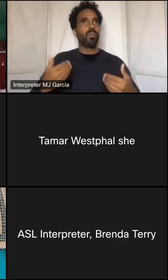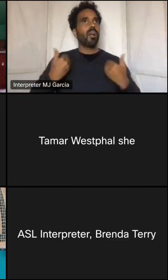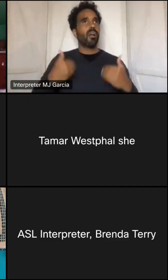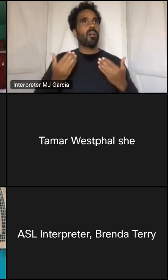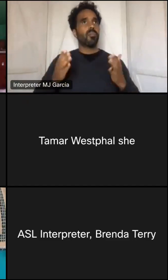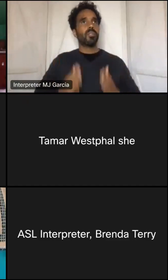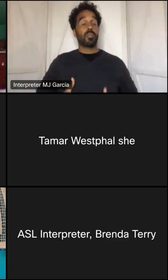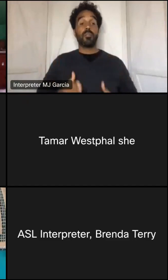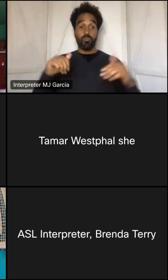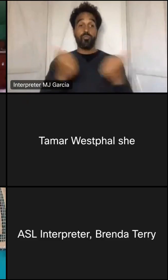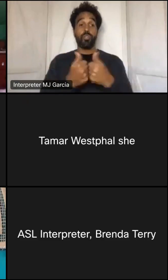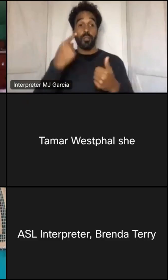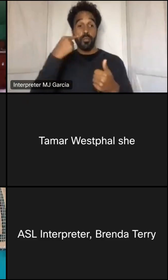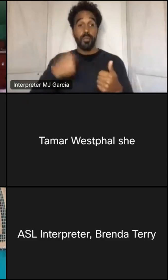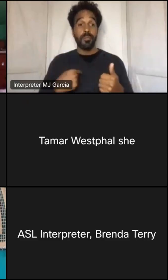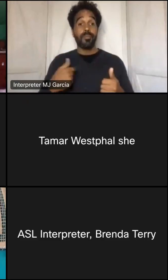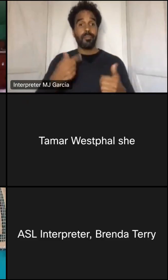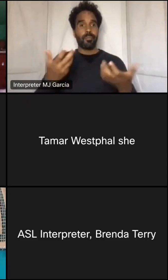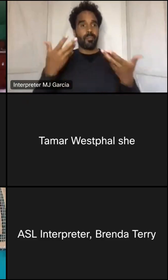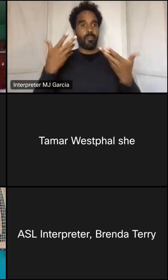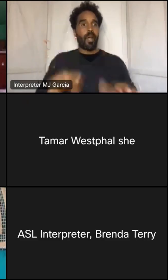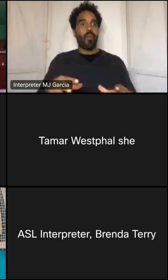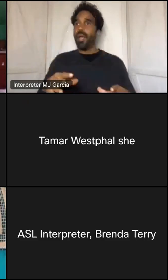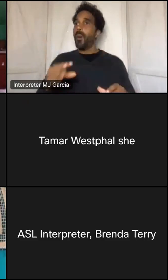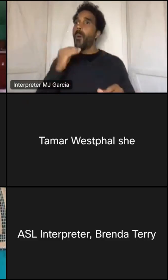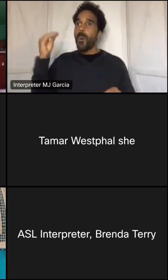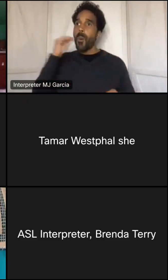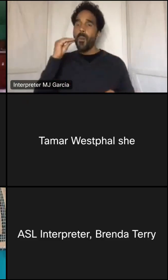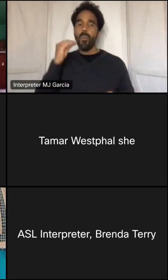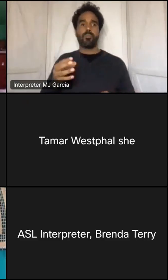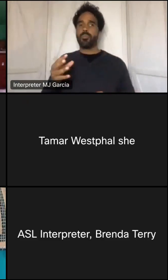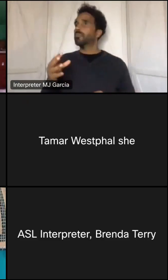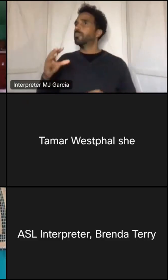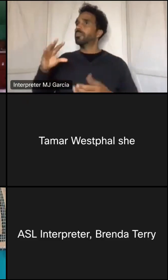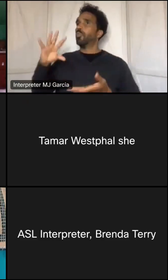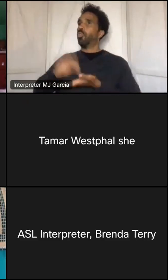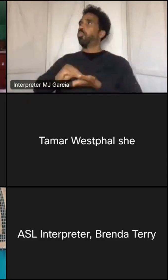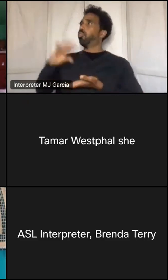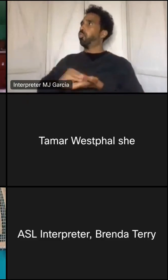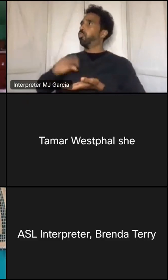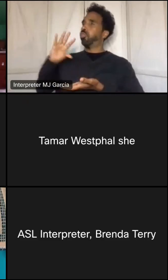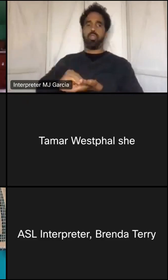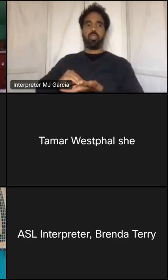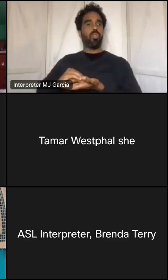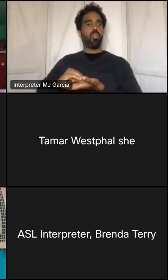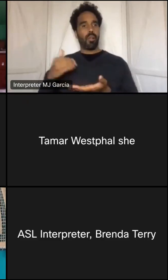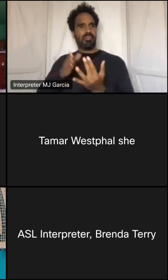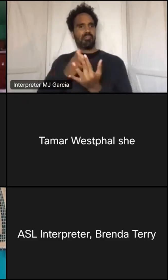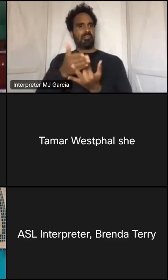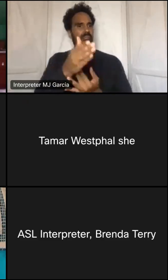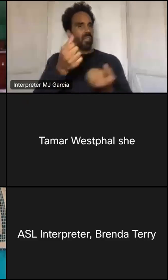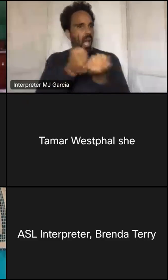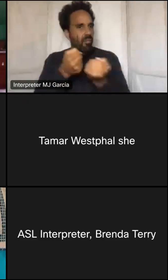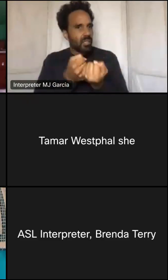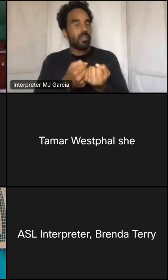place of I've already been shut down at home, navigating the space of advocacy and being able to figure out how